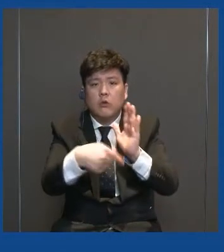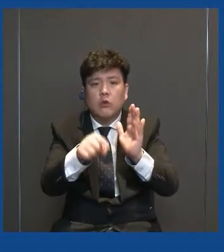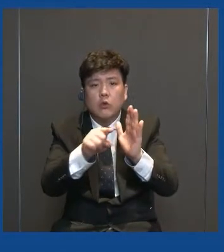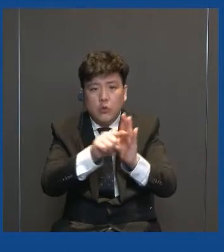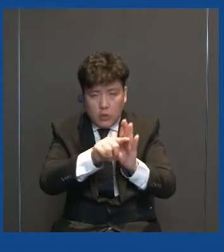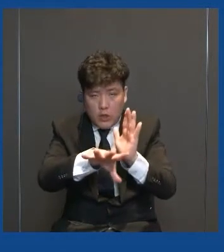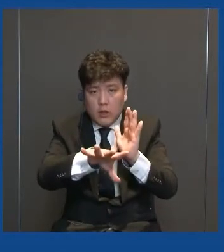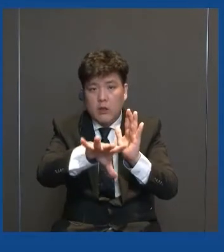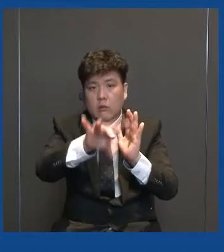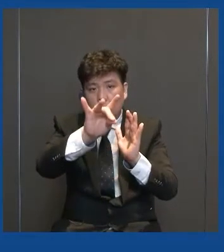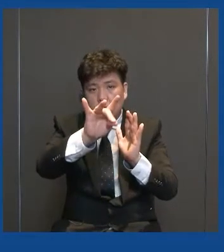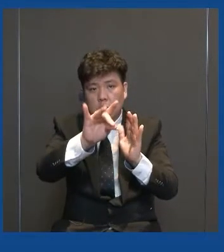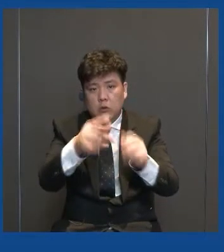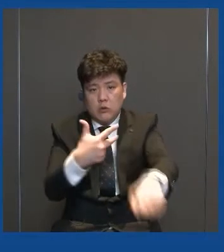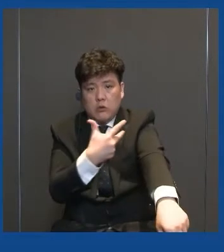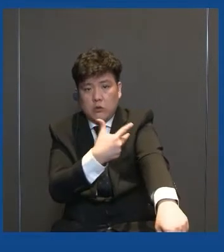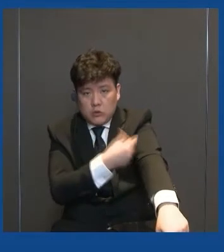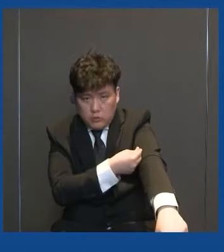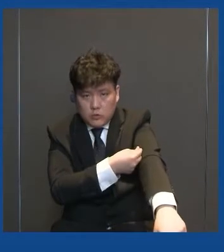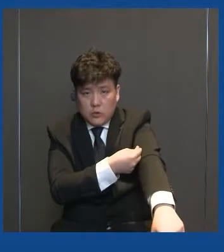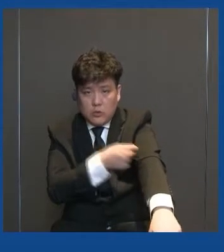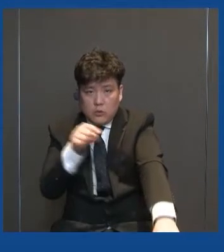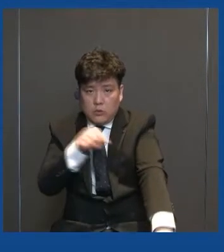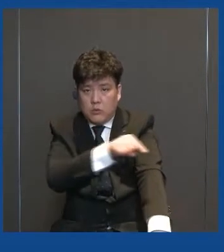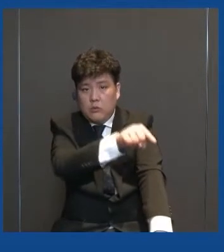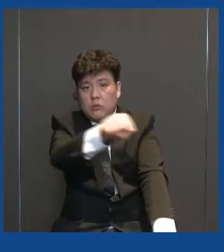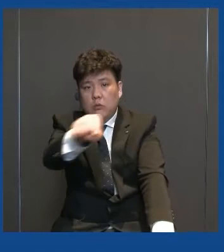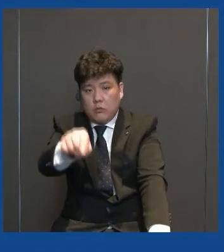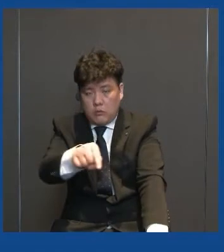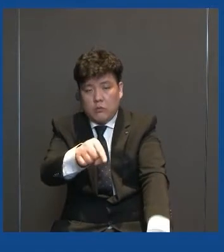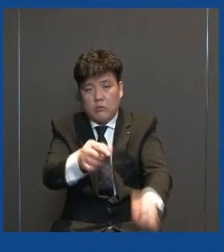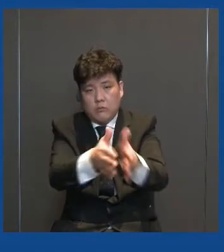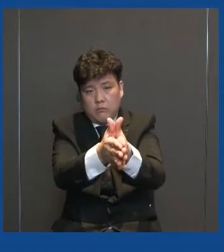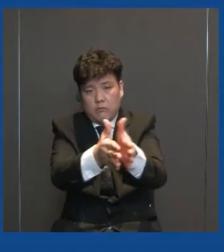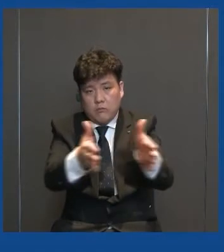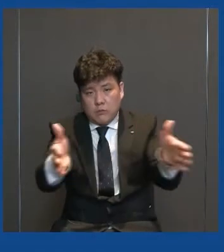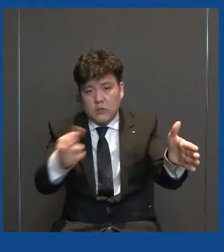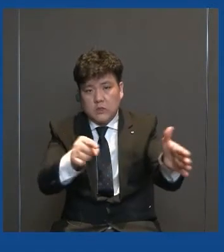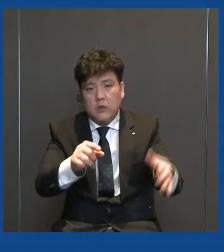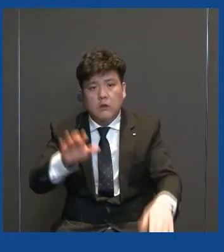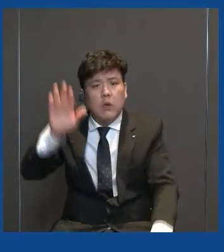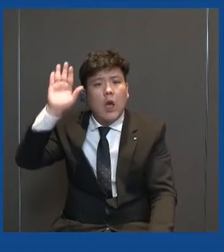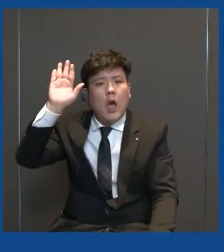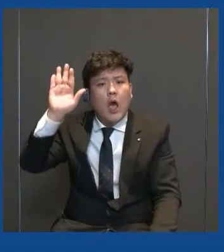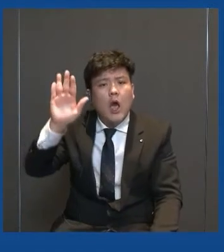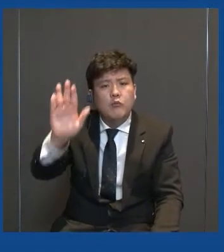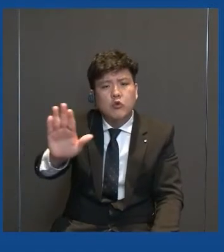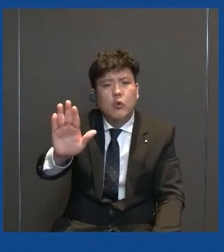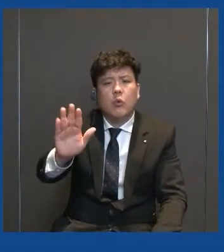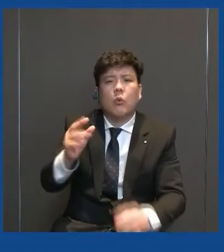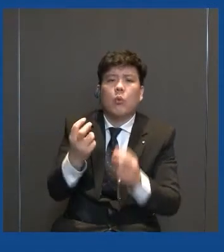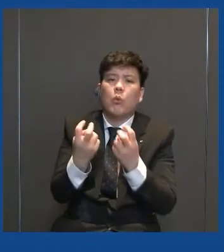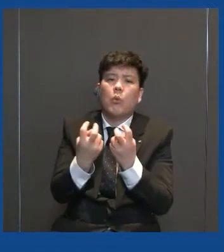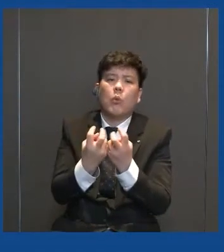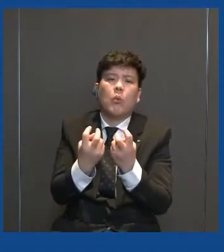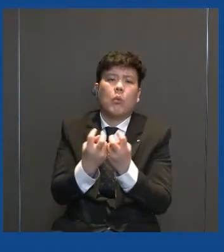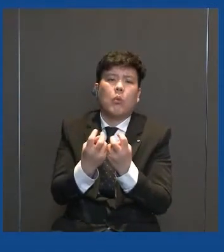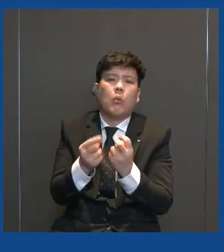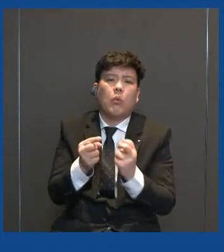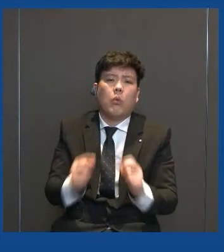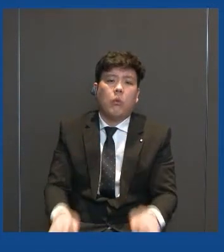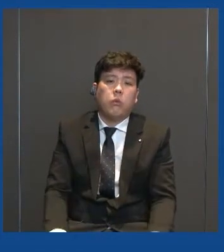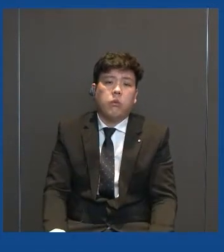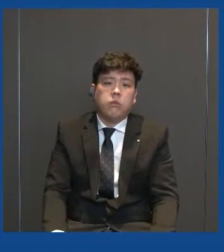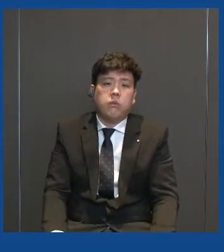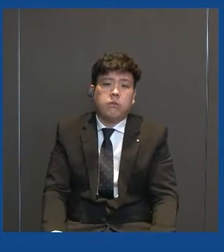So looking ahead, many initiatives to support older people have involved cooperation between local authorities,